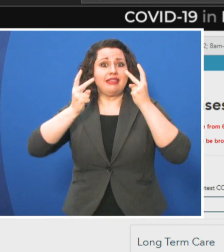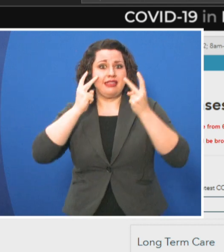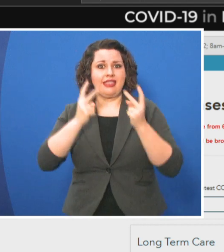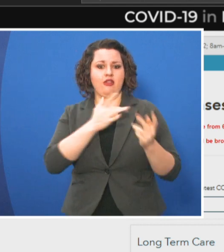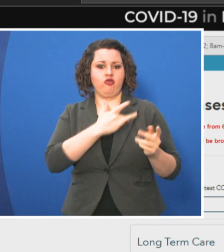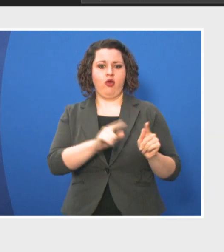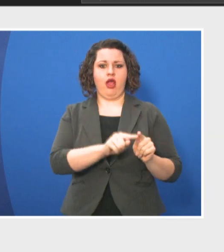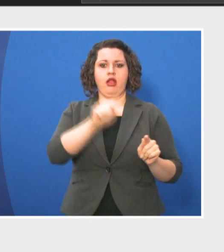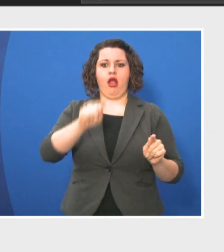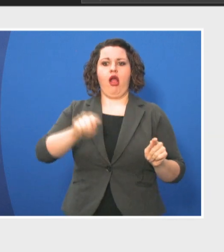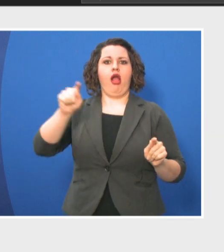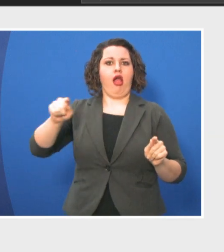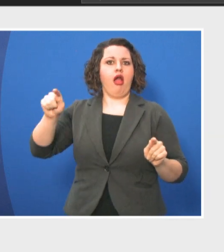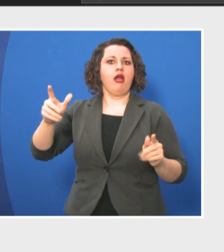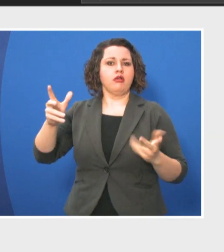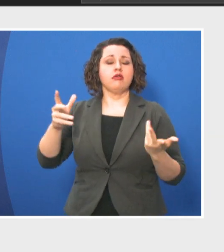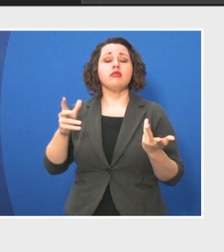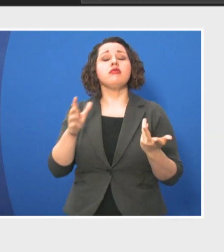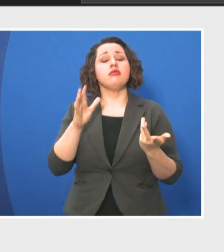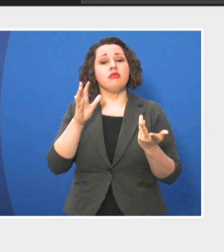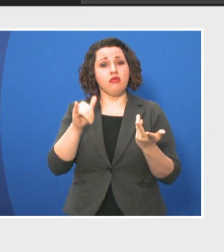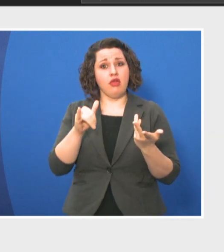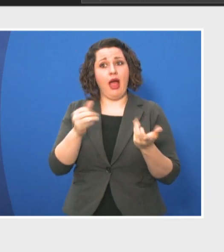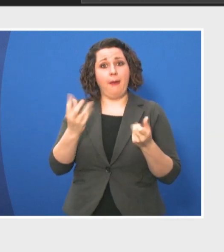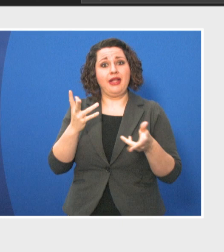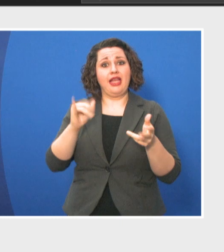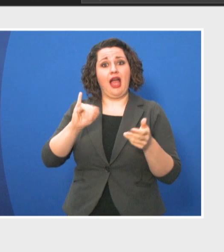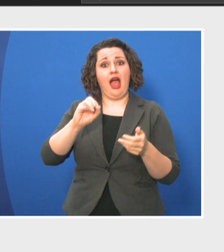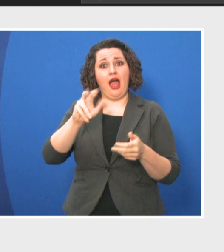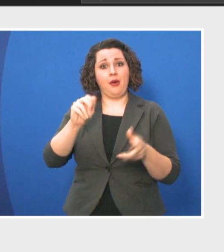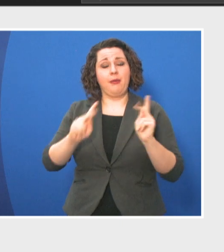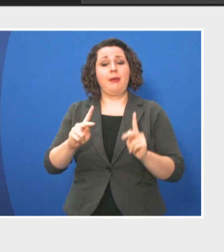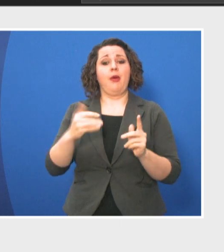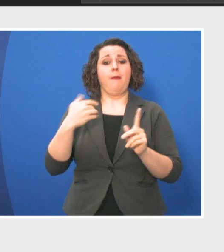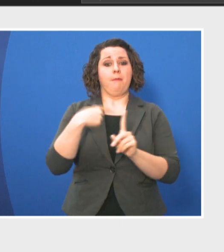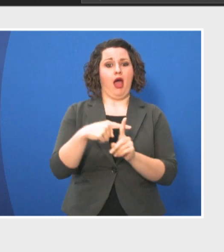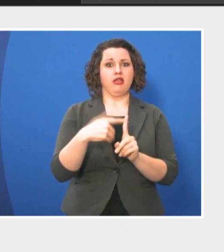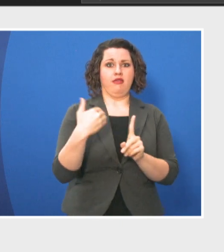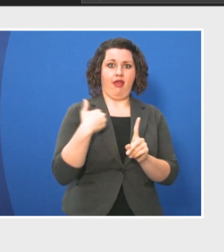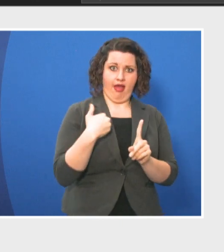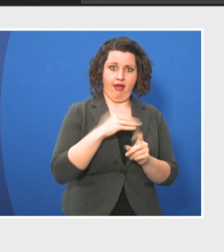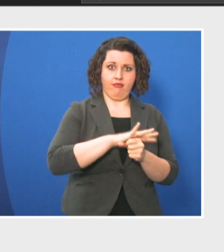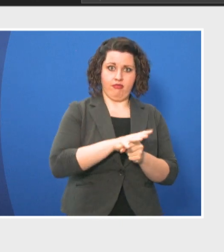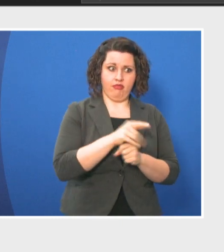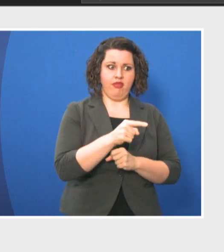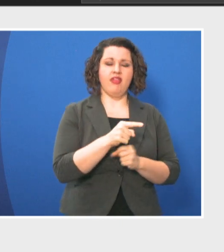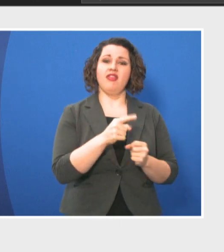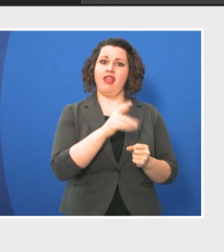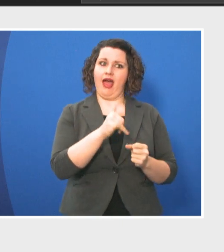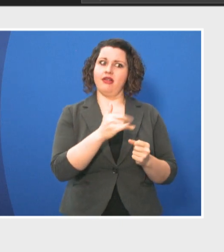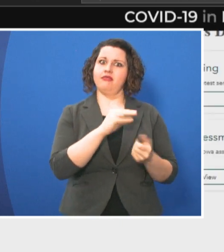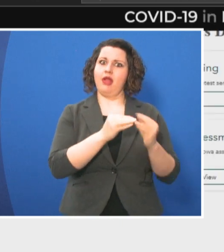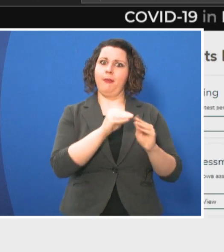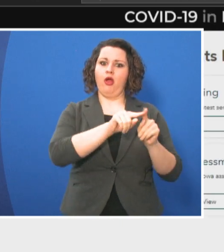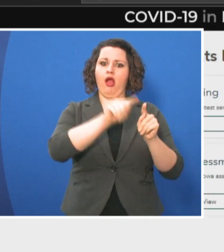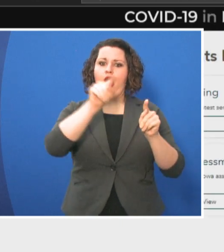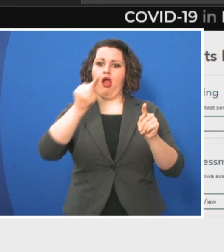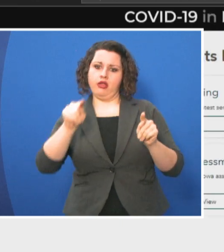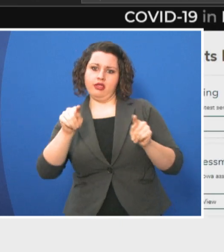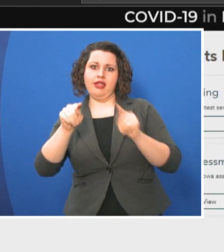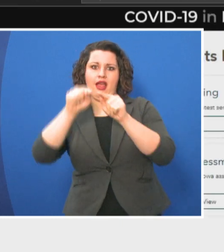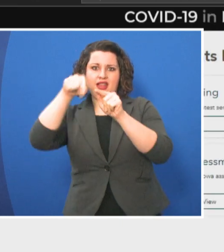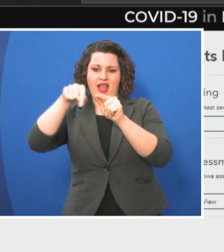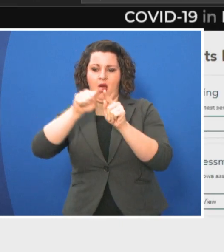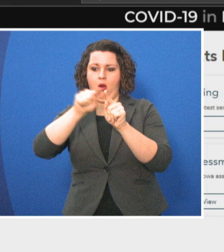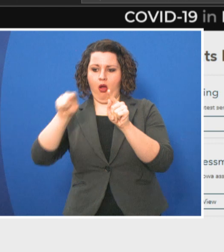trends in these numbers. While the numbers of Iowans testing positive are trending down, the number of individuals testing negative